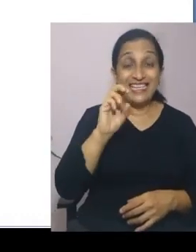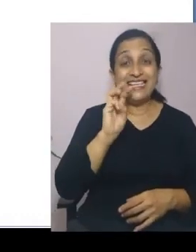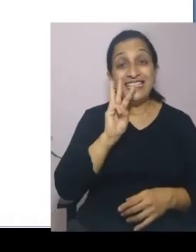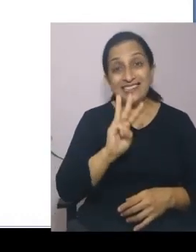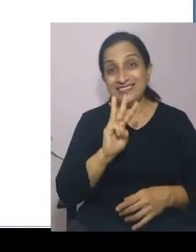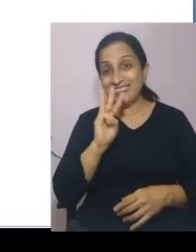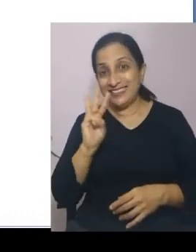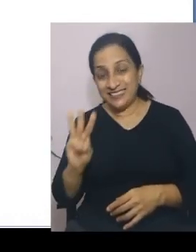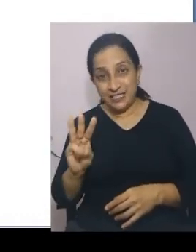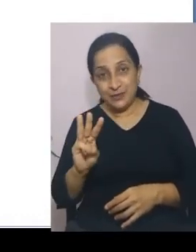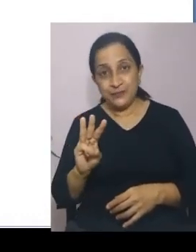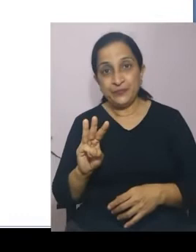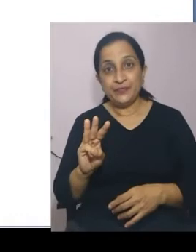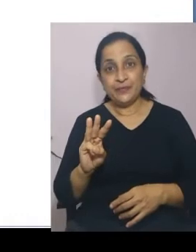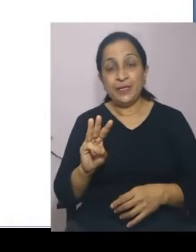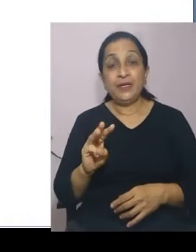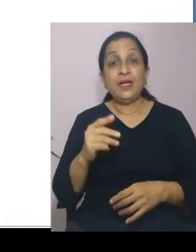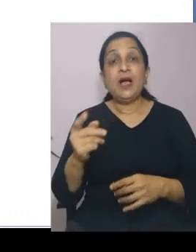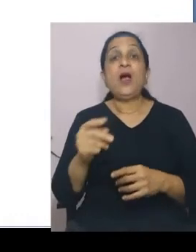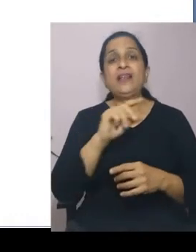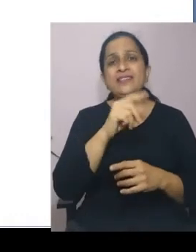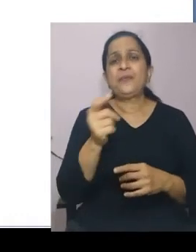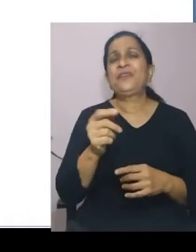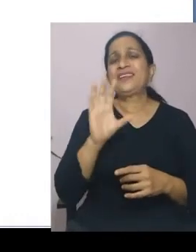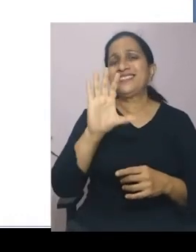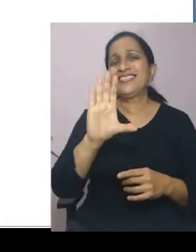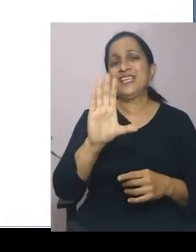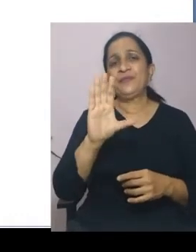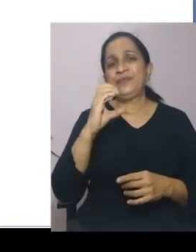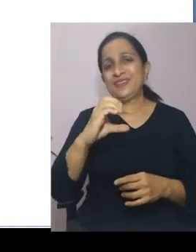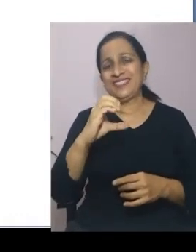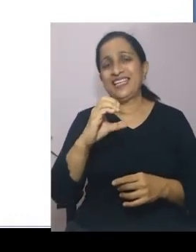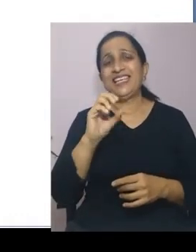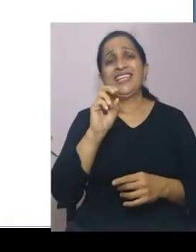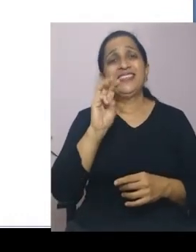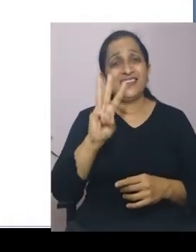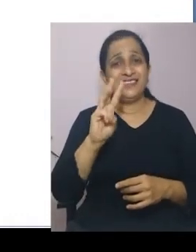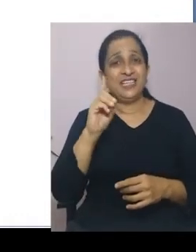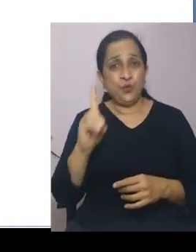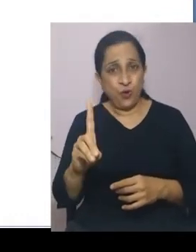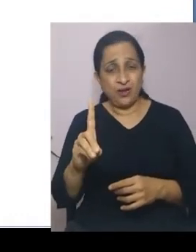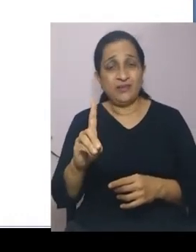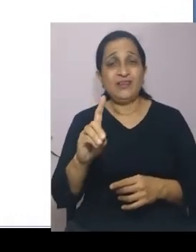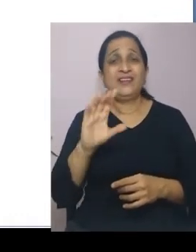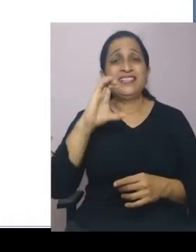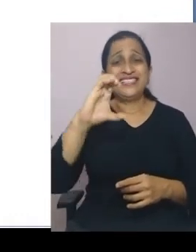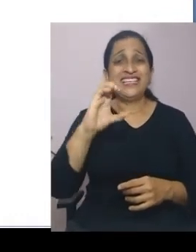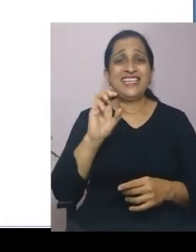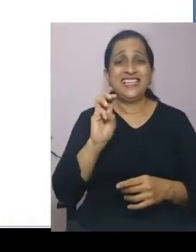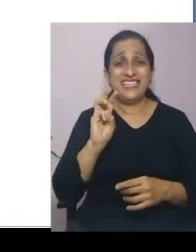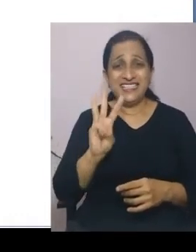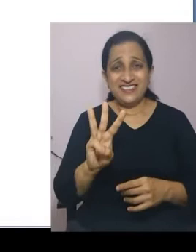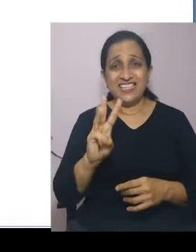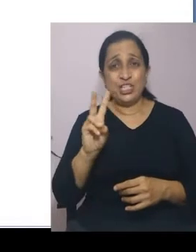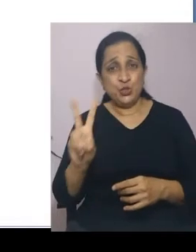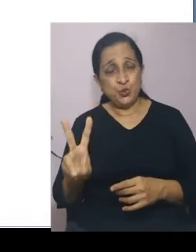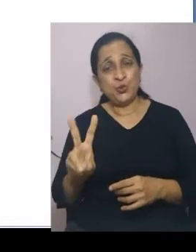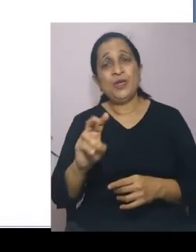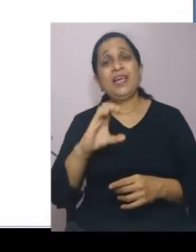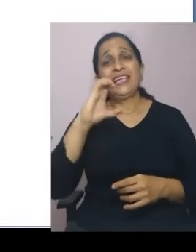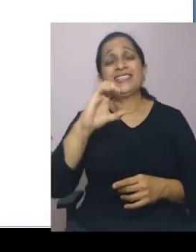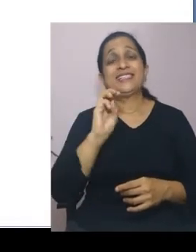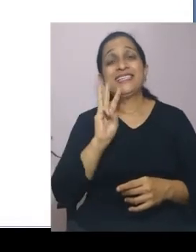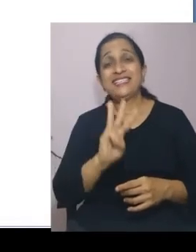C11, 1, 2, 1, 3, then C21, 2, 2, 2, 3, and then C31, 3, 2, 3,